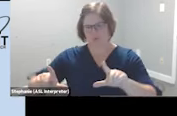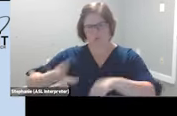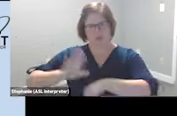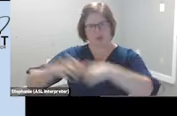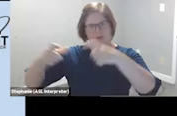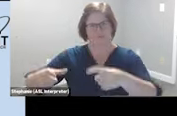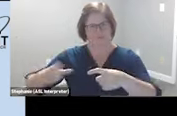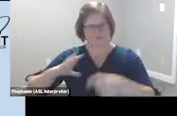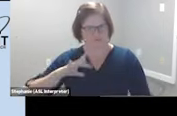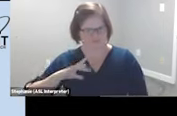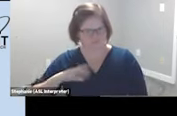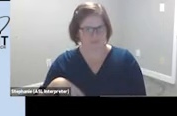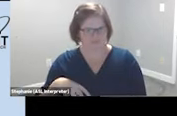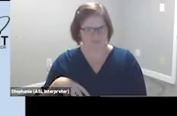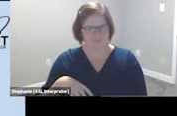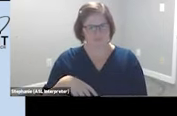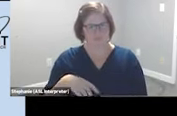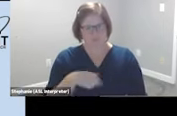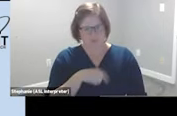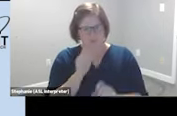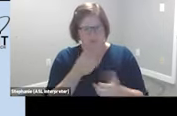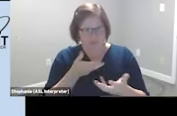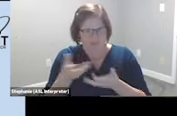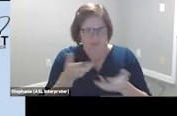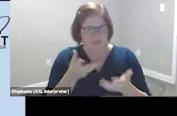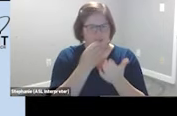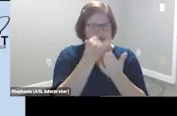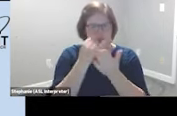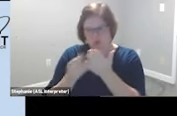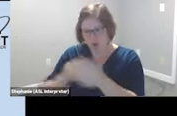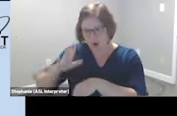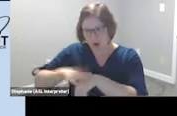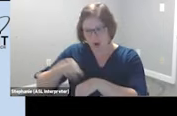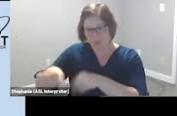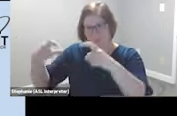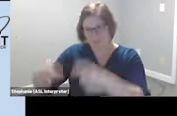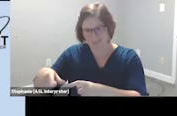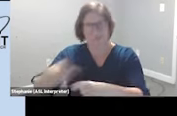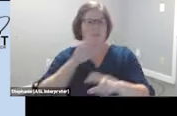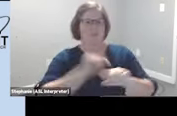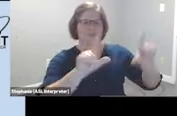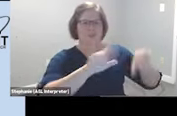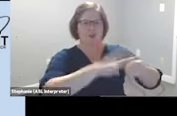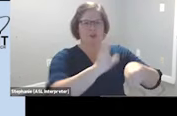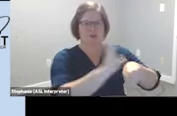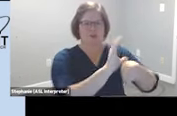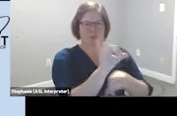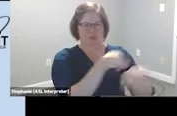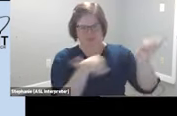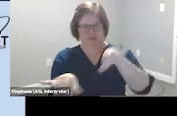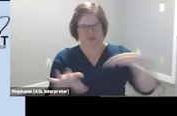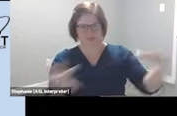Graphiti. You can also interact. What you draw on the Graphiti also appears on the computer screen. These files can be saved